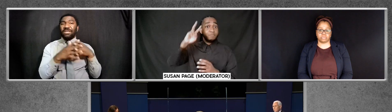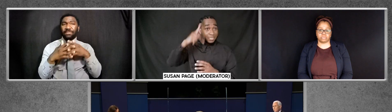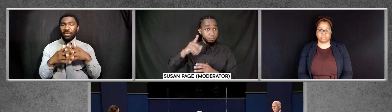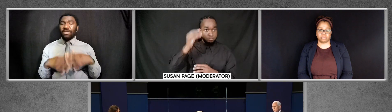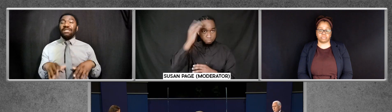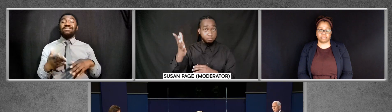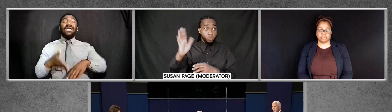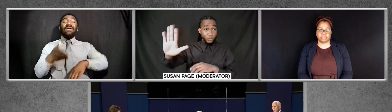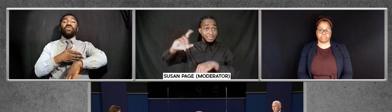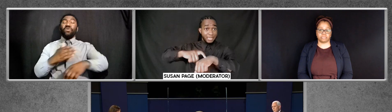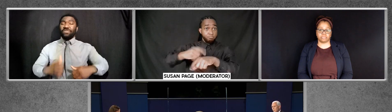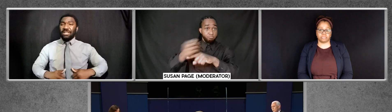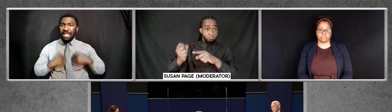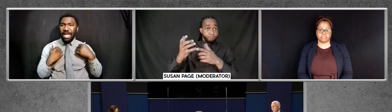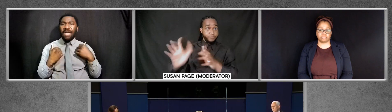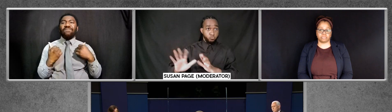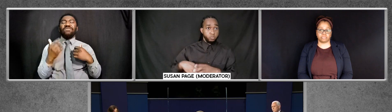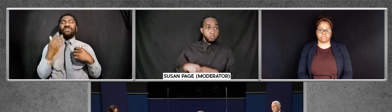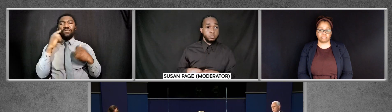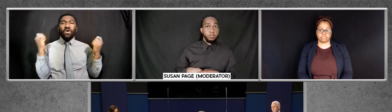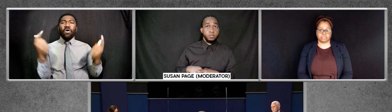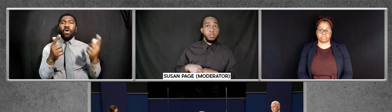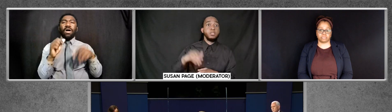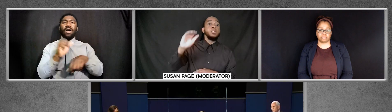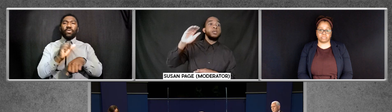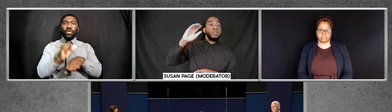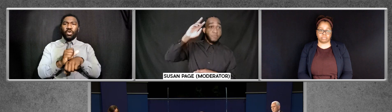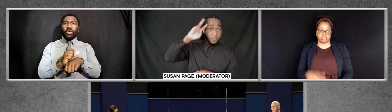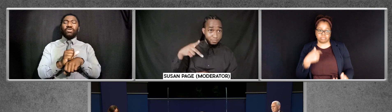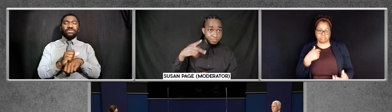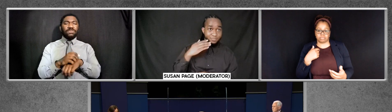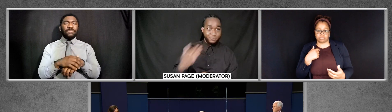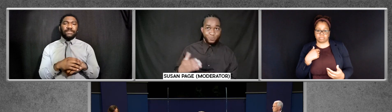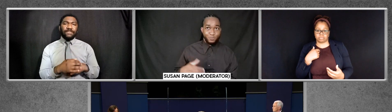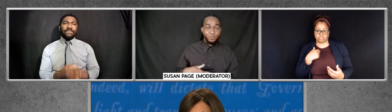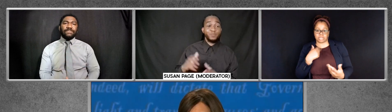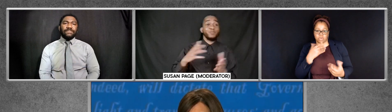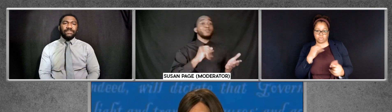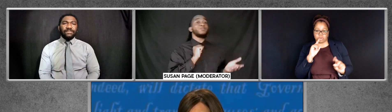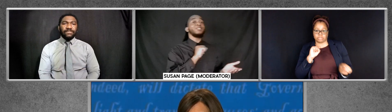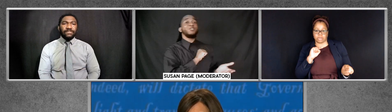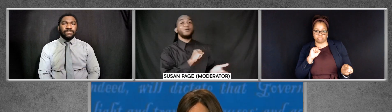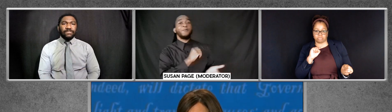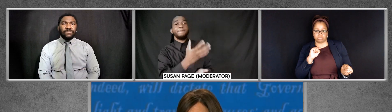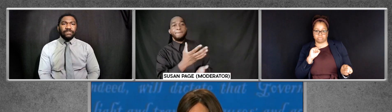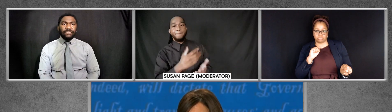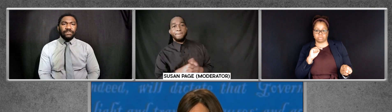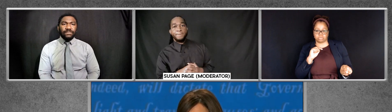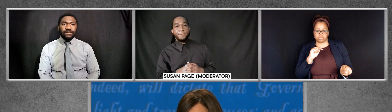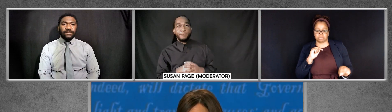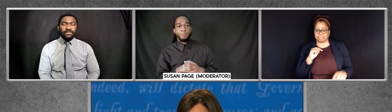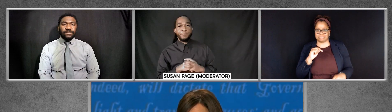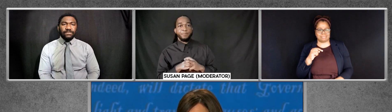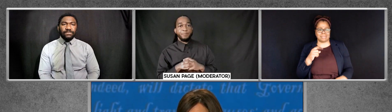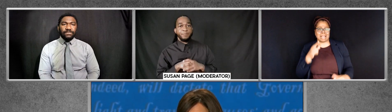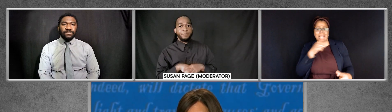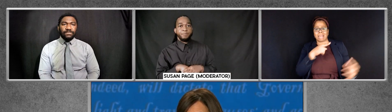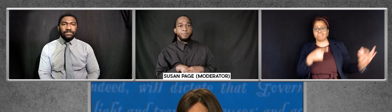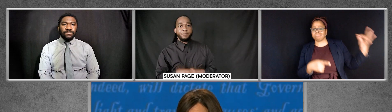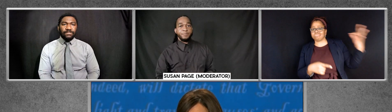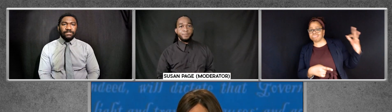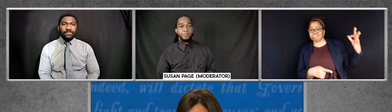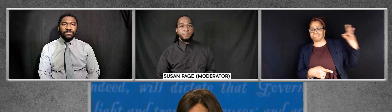for school choice for all of our minorities. Thank you, Vice President. I'd like to respond. Senator Harris. I will not sit here and be lectured by the Vice President